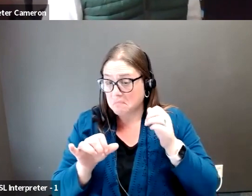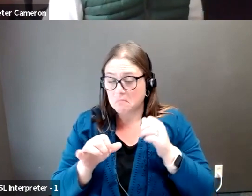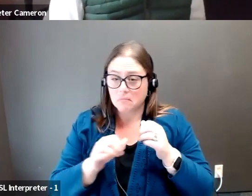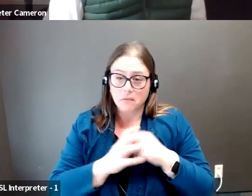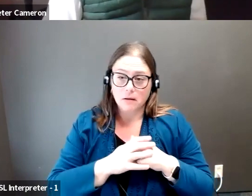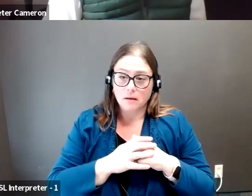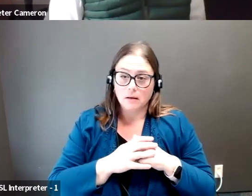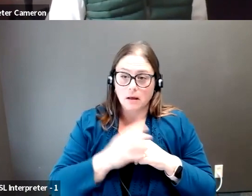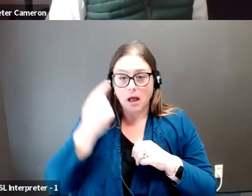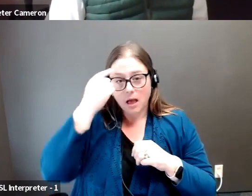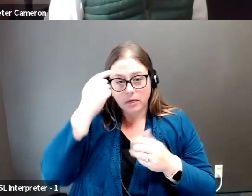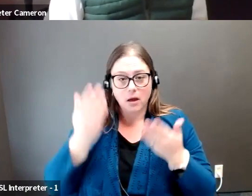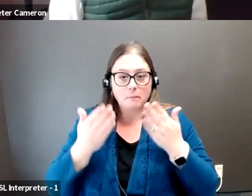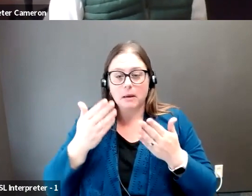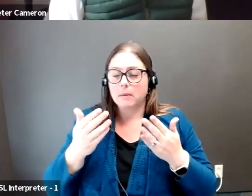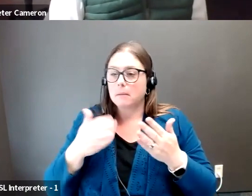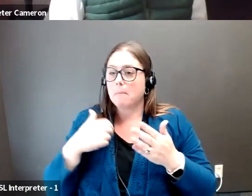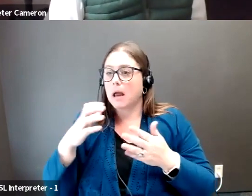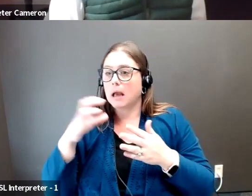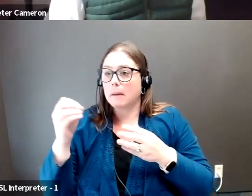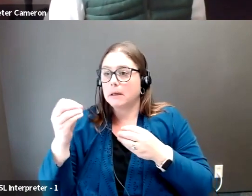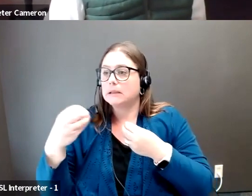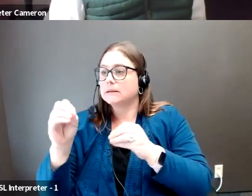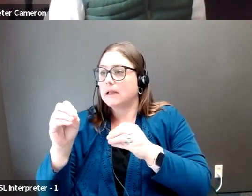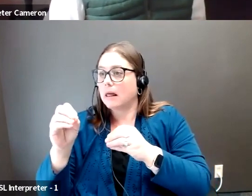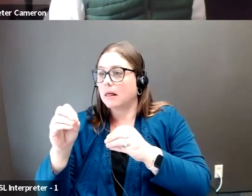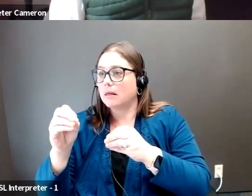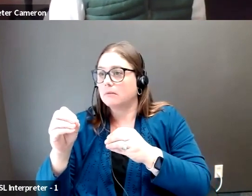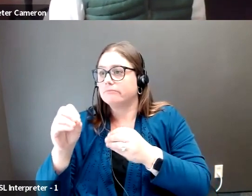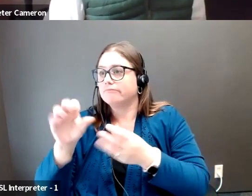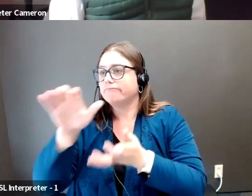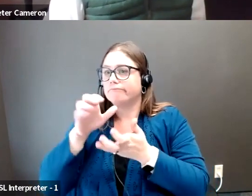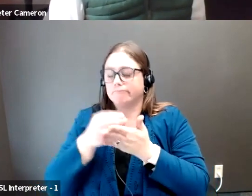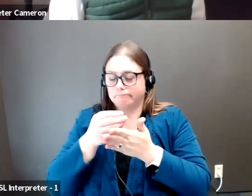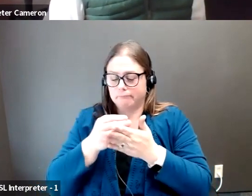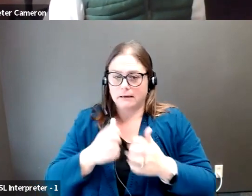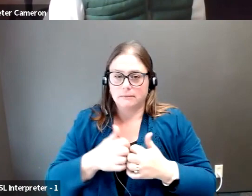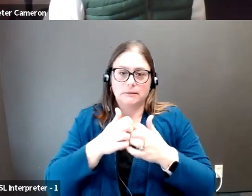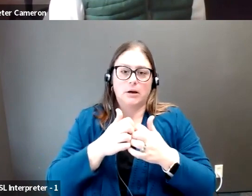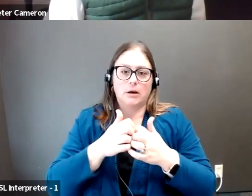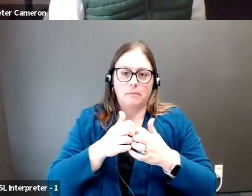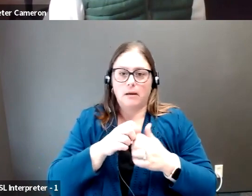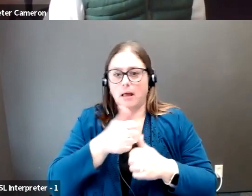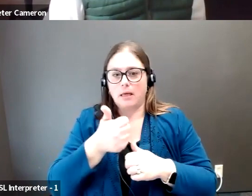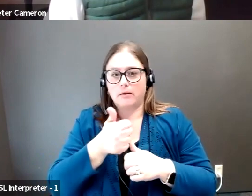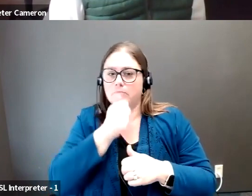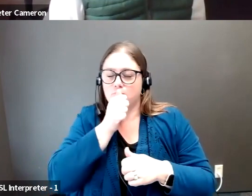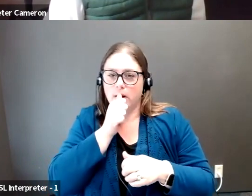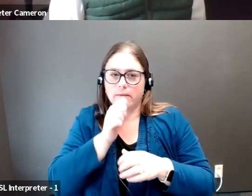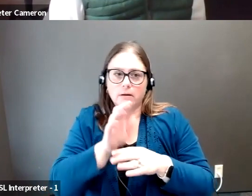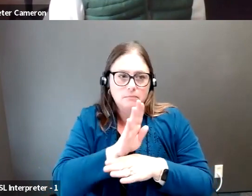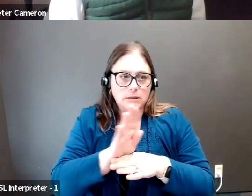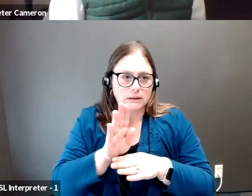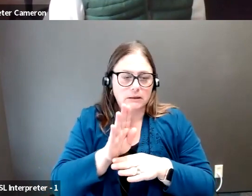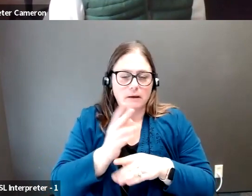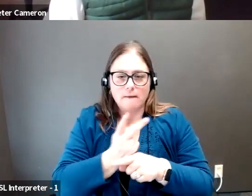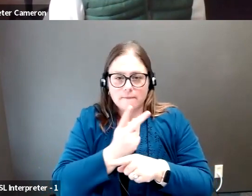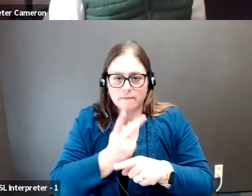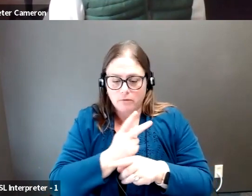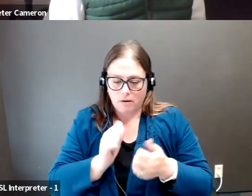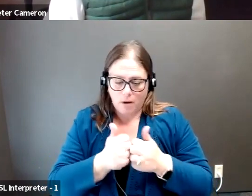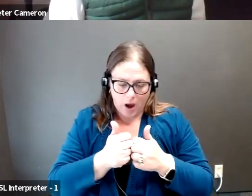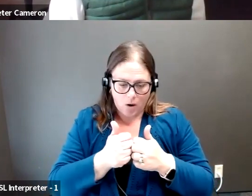probably sell my company, get a bunch of startup money, start another private company, run this, figure out how to do it all on my